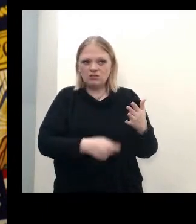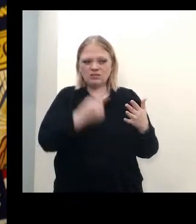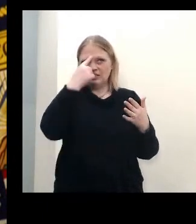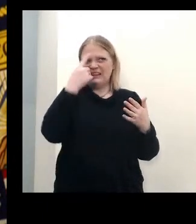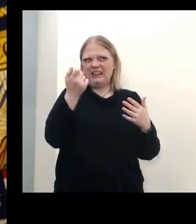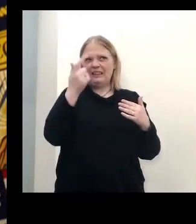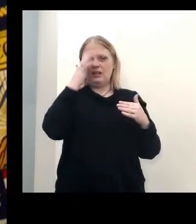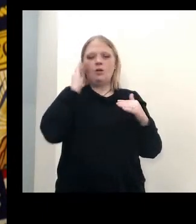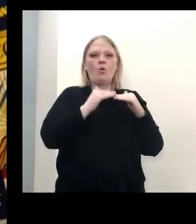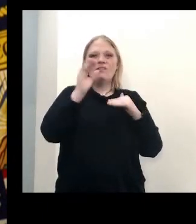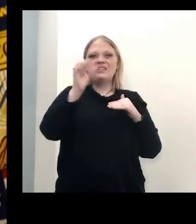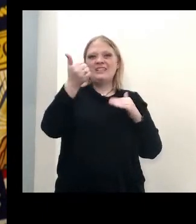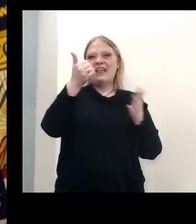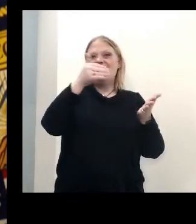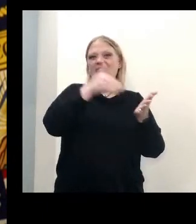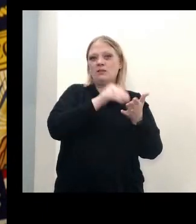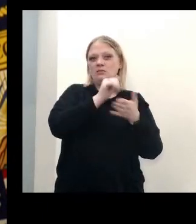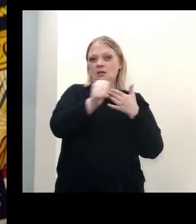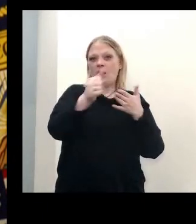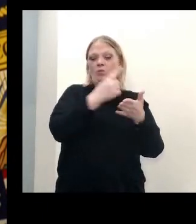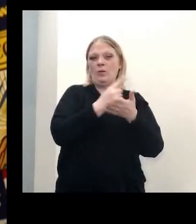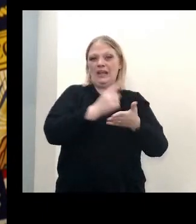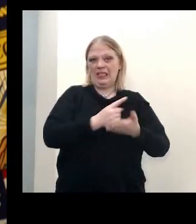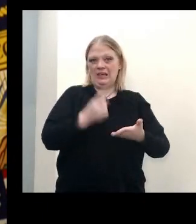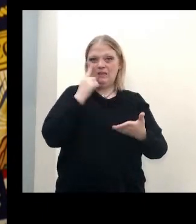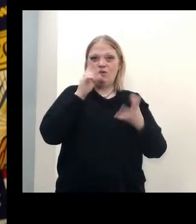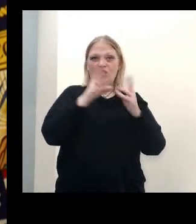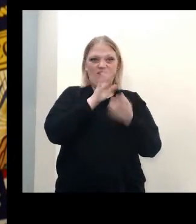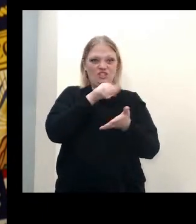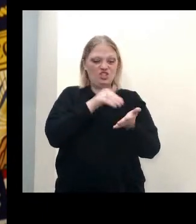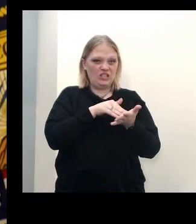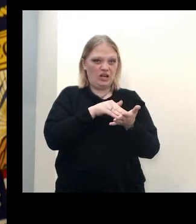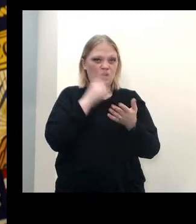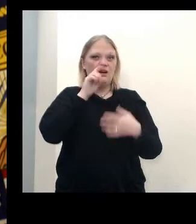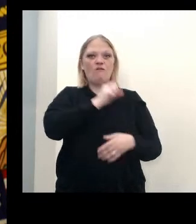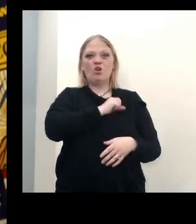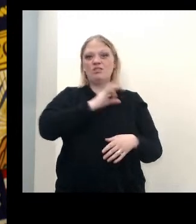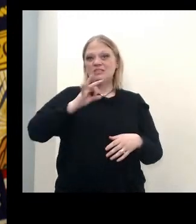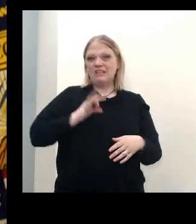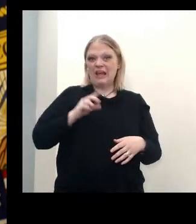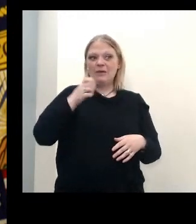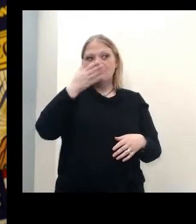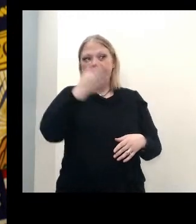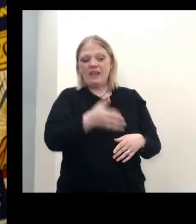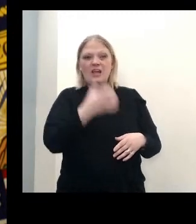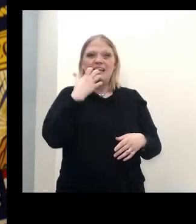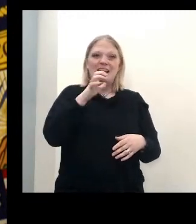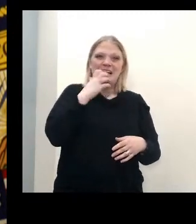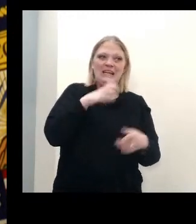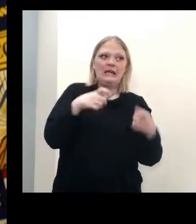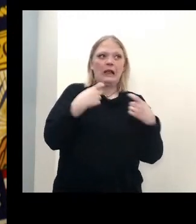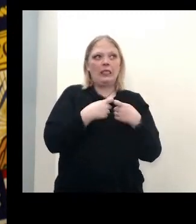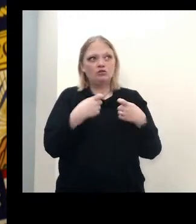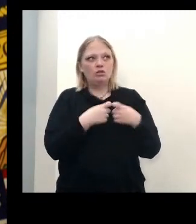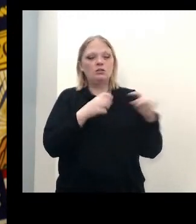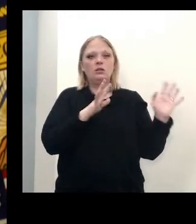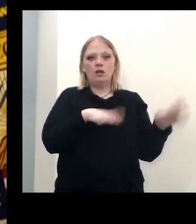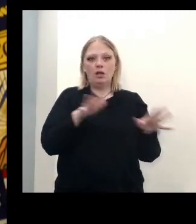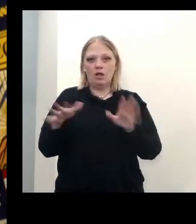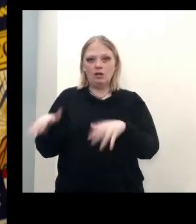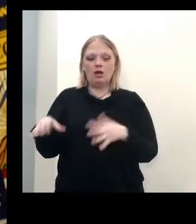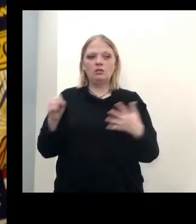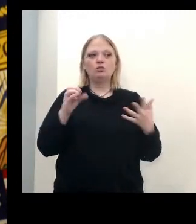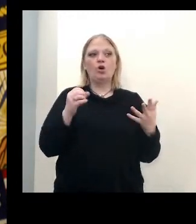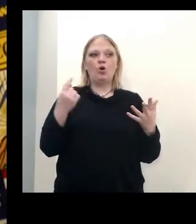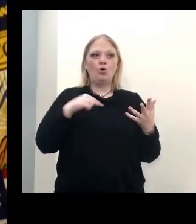little over $10,000 on a weekly basis for the convention center, for its staff that has to be there, its heating, its electrical. So we've done a lot of